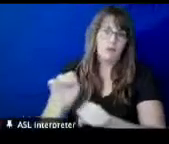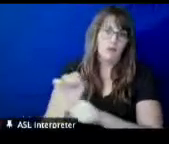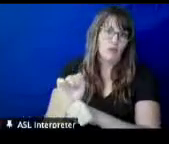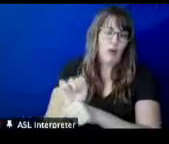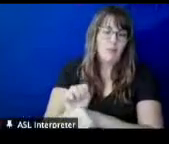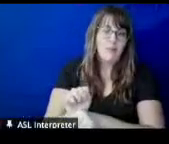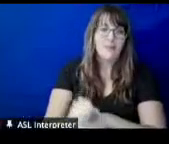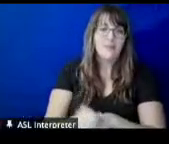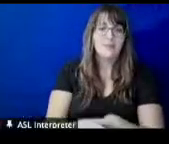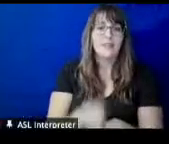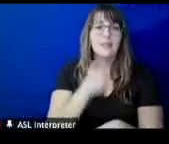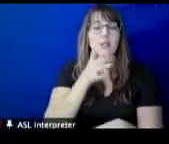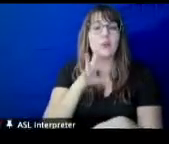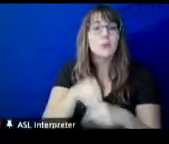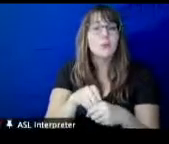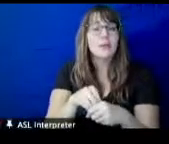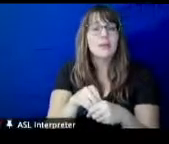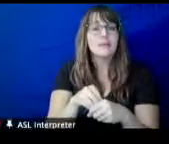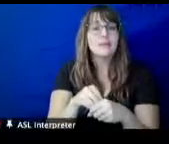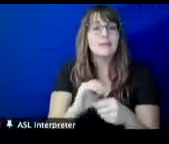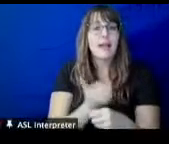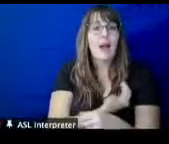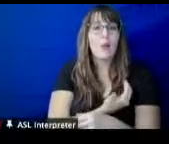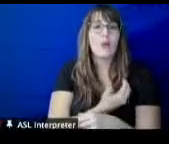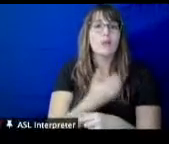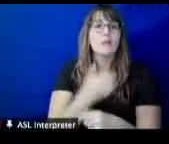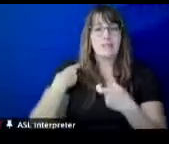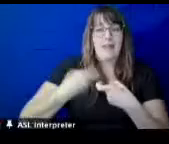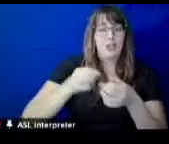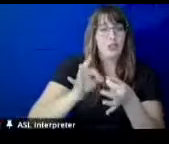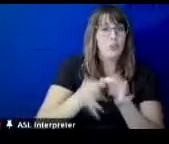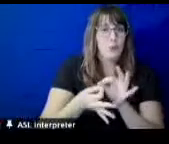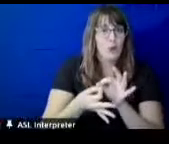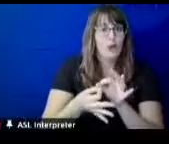and including our Spanish interpreter,